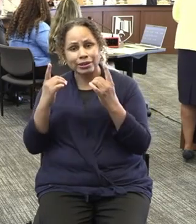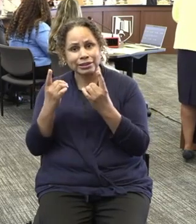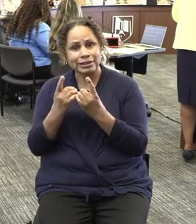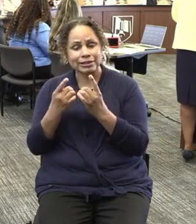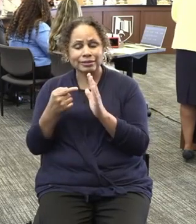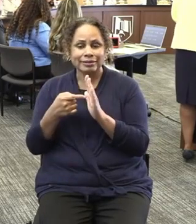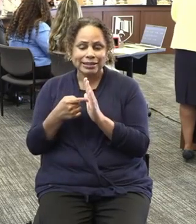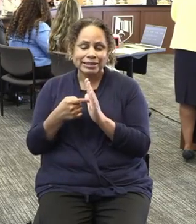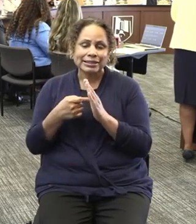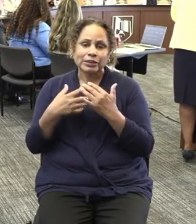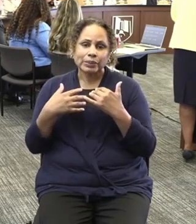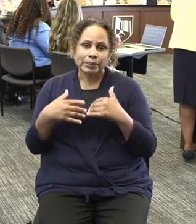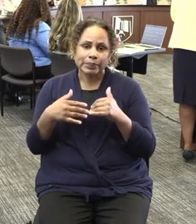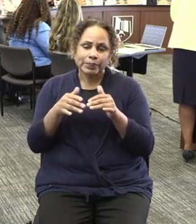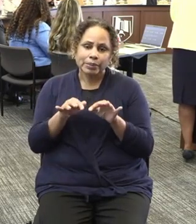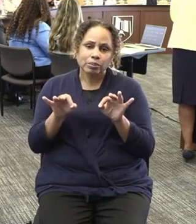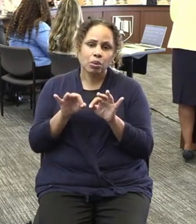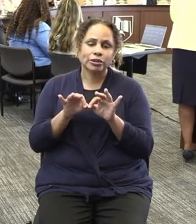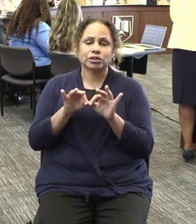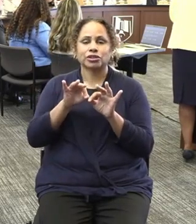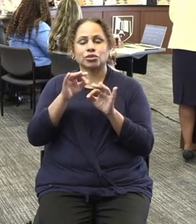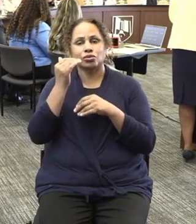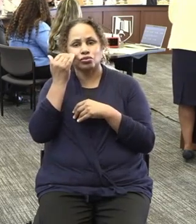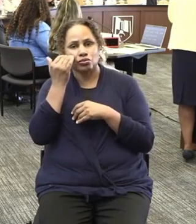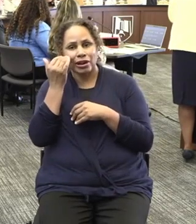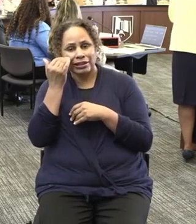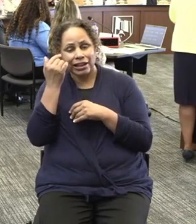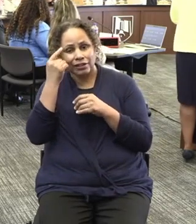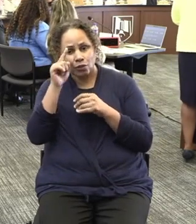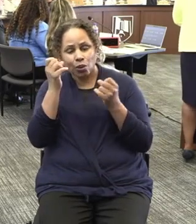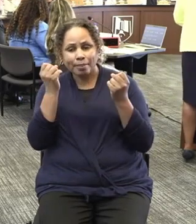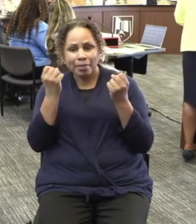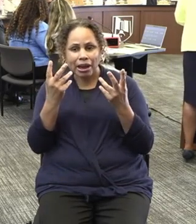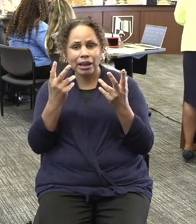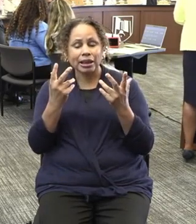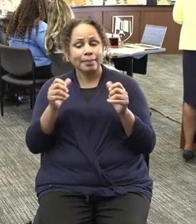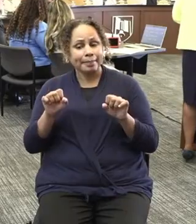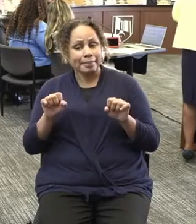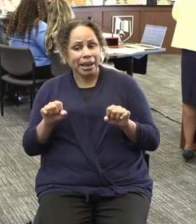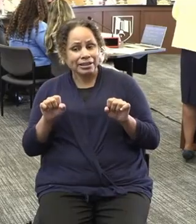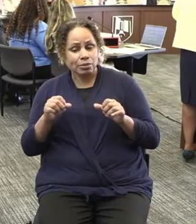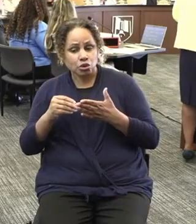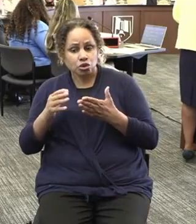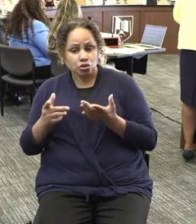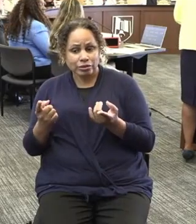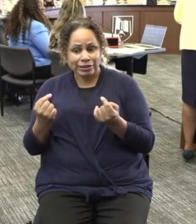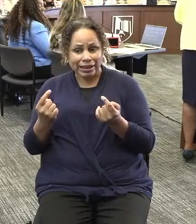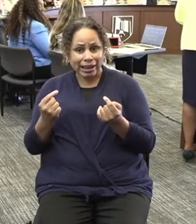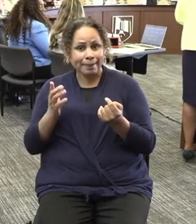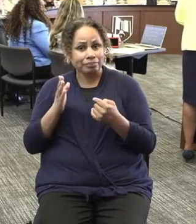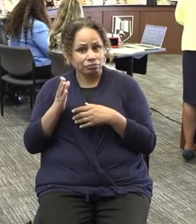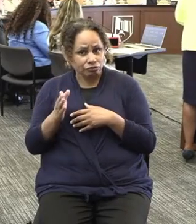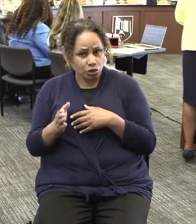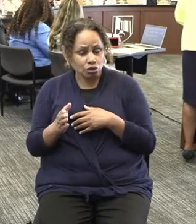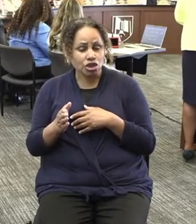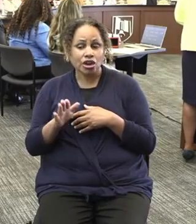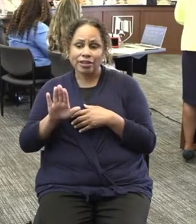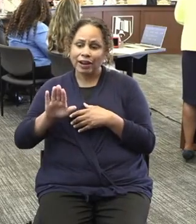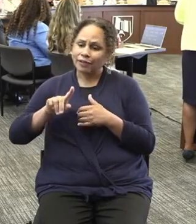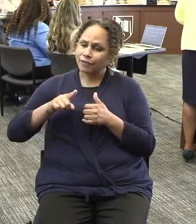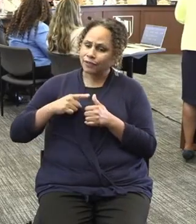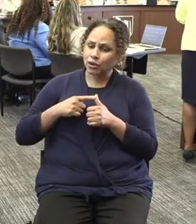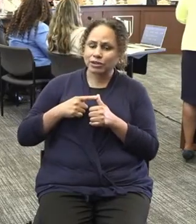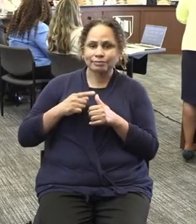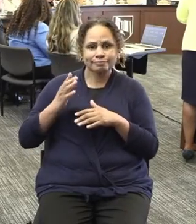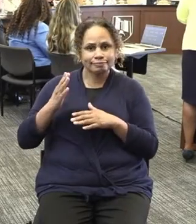absolutely important to recognize that for many prospective students, their first introduction to JJC may